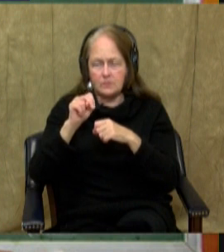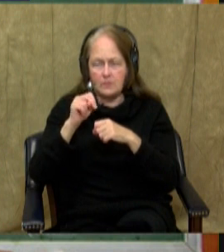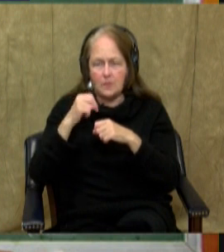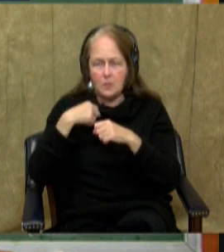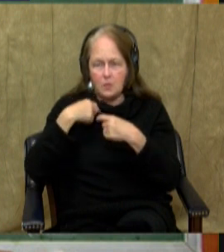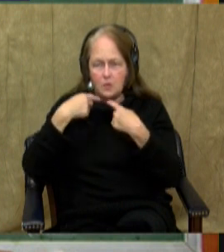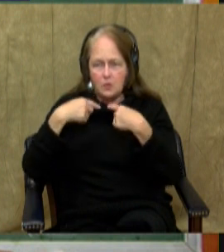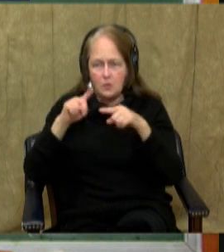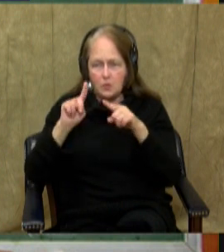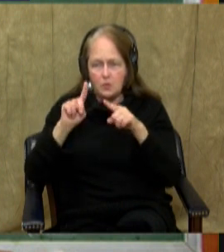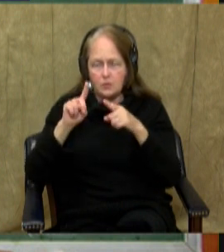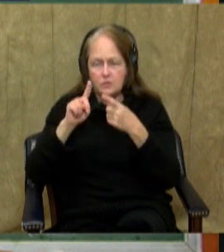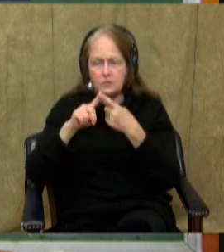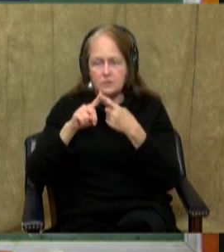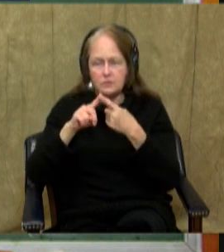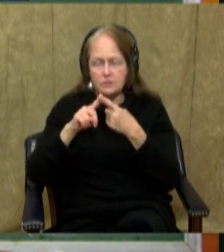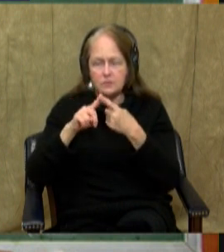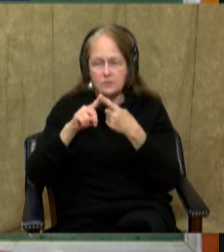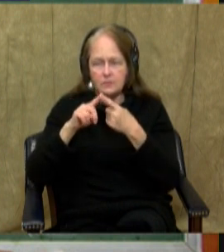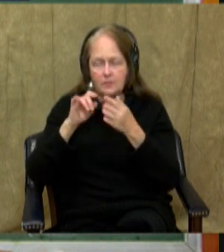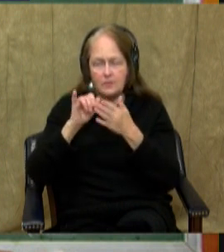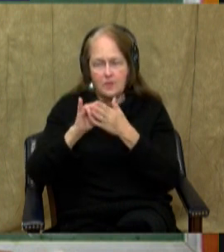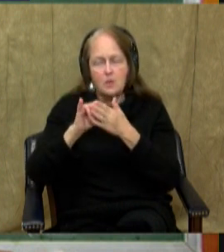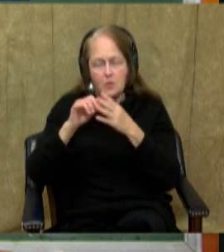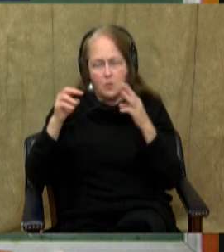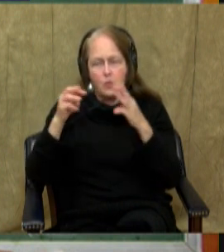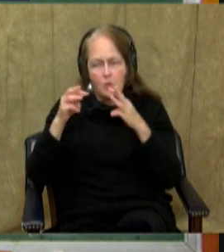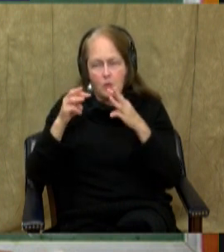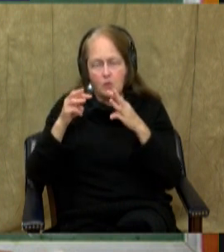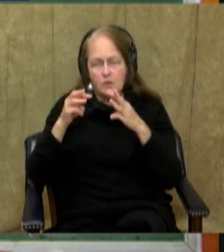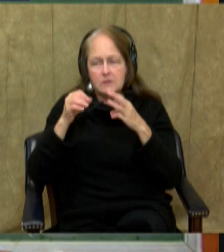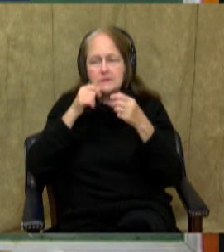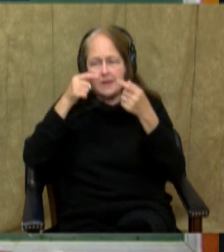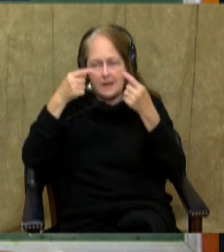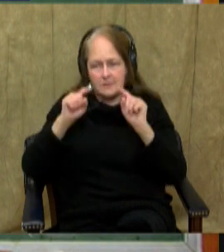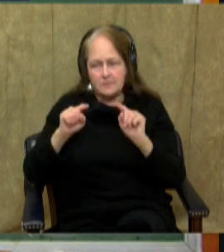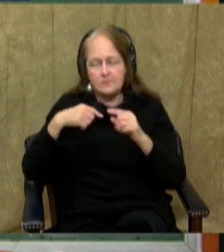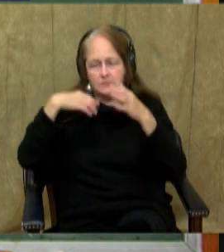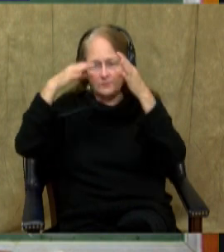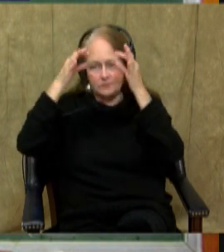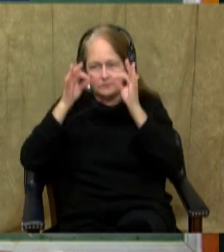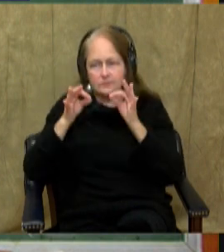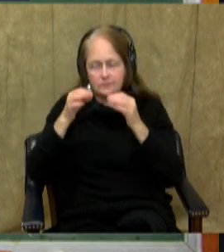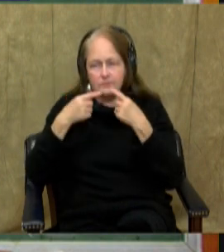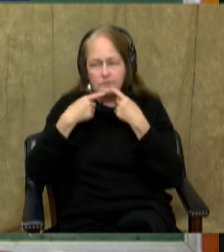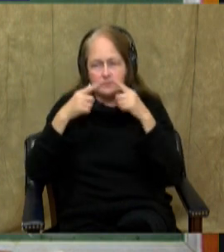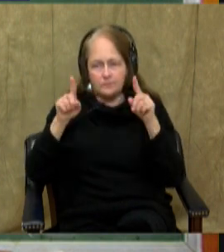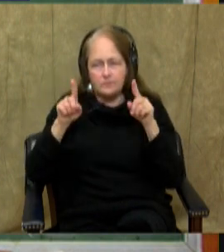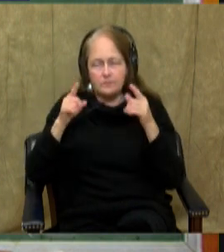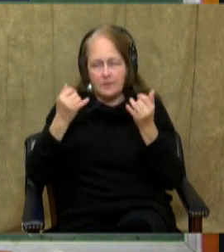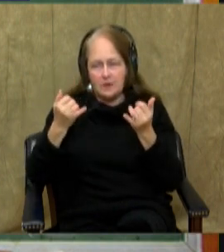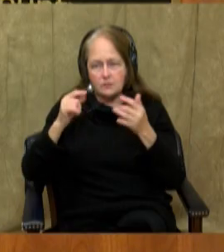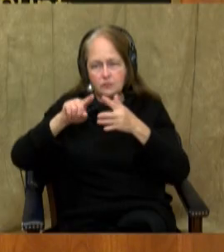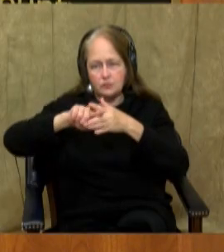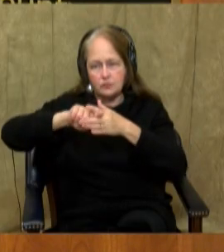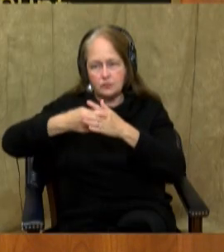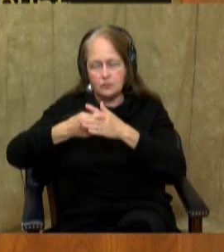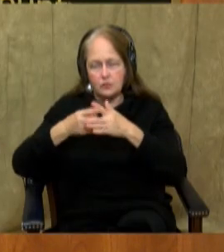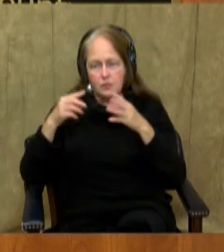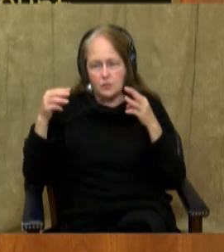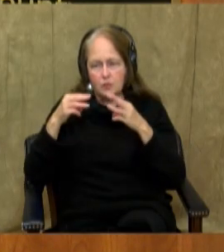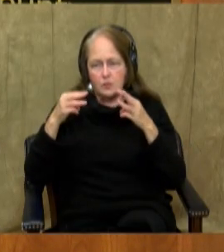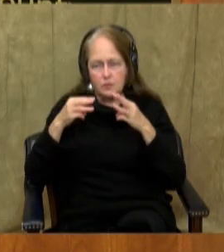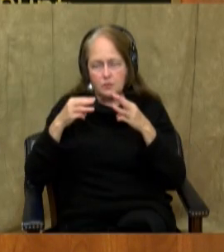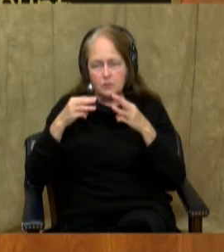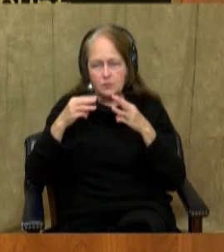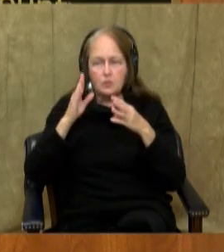Well, I'm going to declare this as an act of war, and I'm going to do what I need to do to get what I need to get,